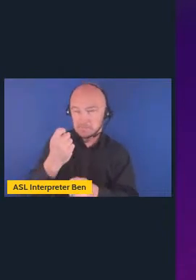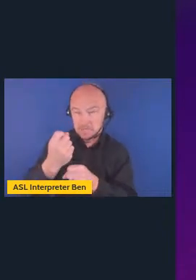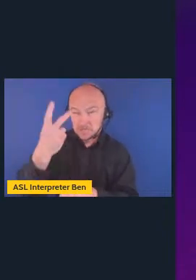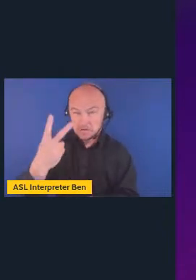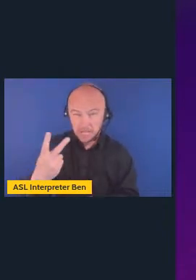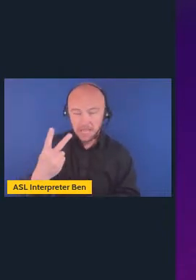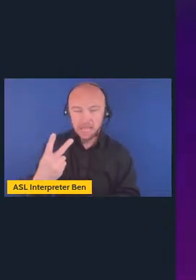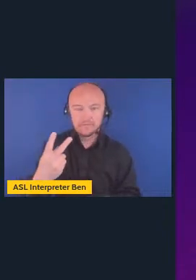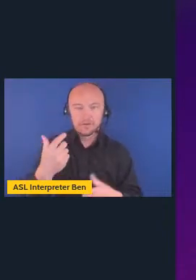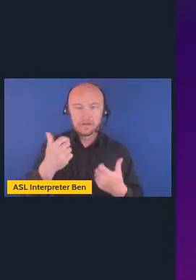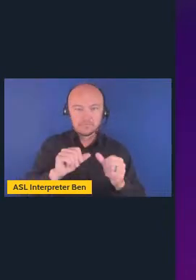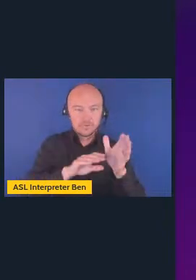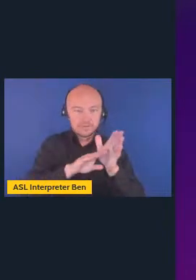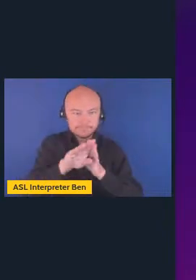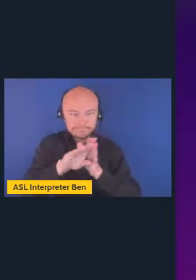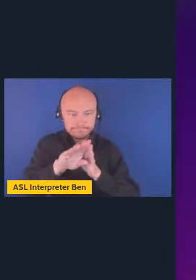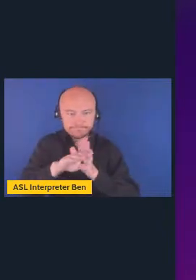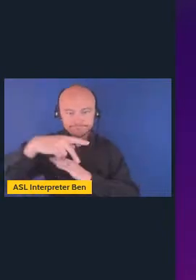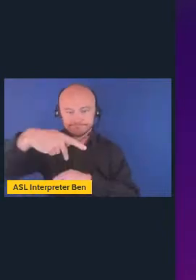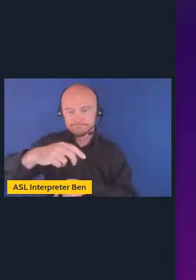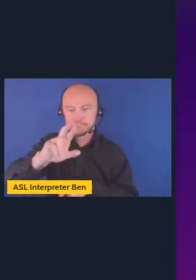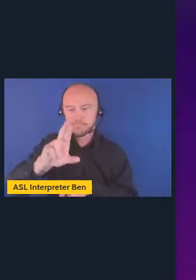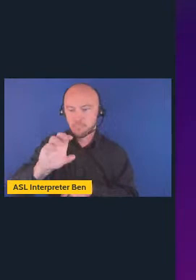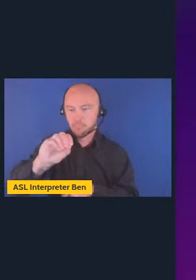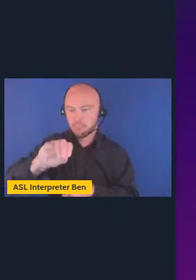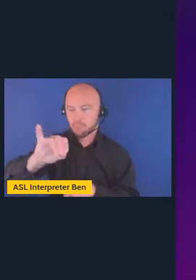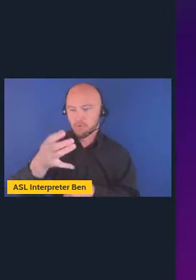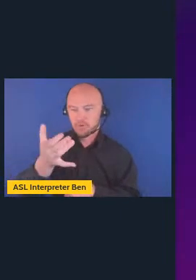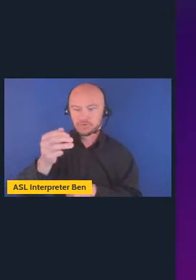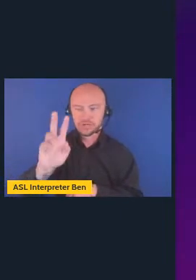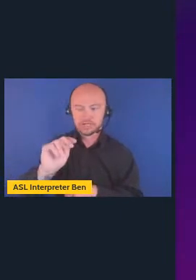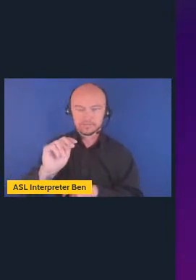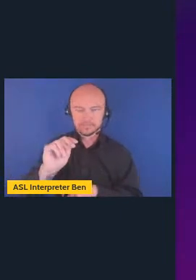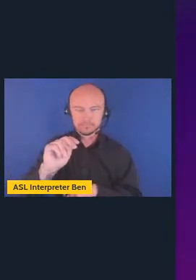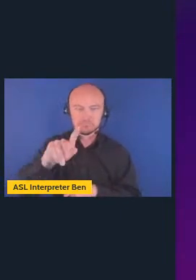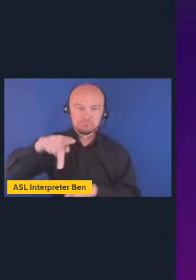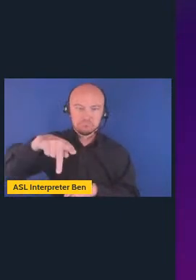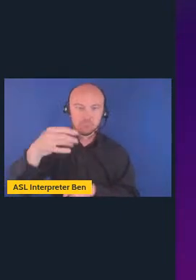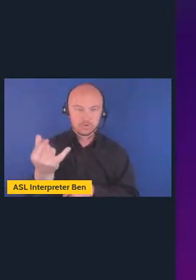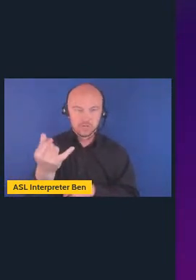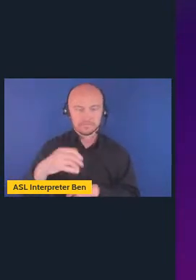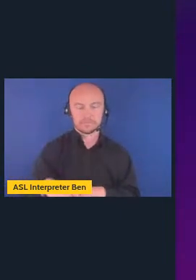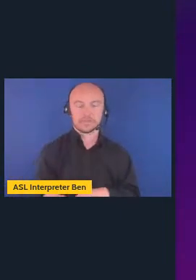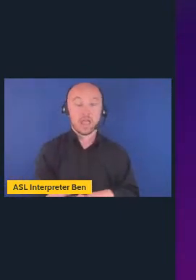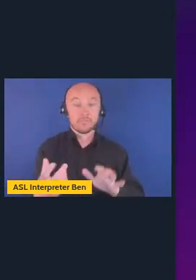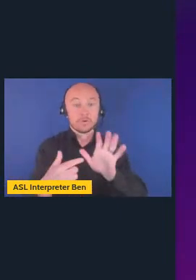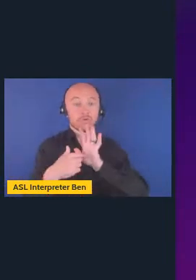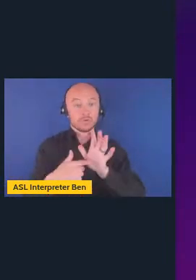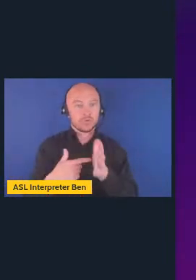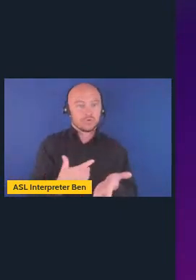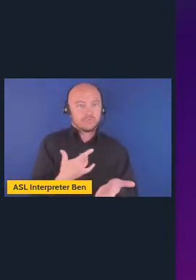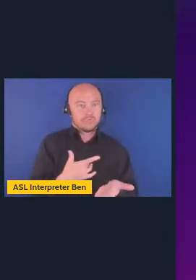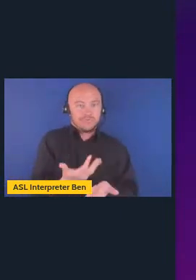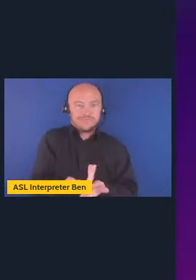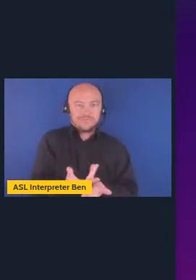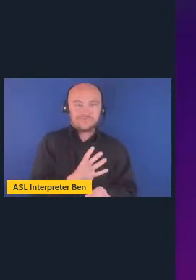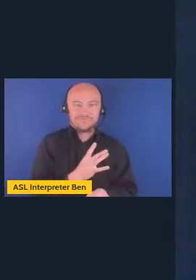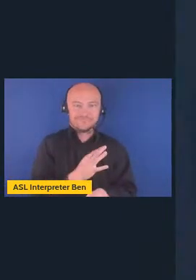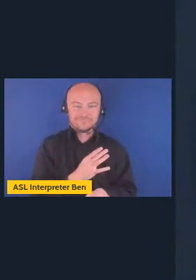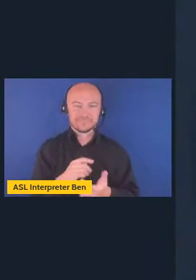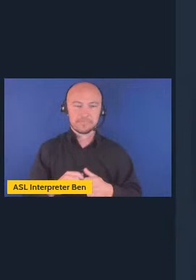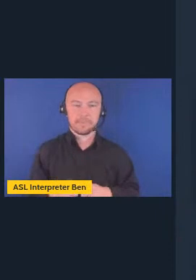stewarding the development of Projen. In this talk, I'm going to show you some of the new features that have been added to Projen during this time.